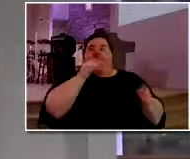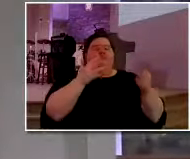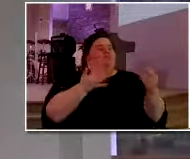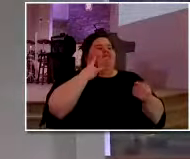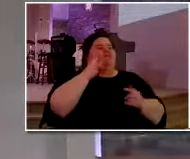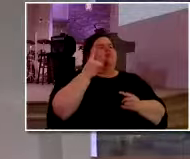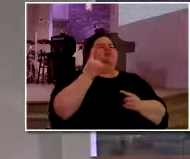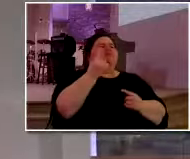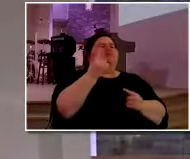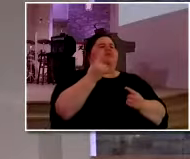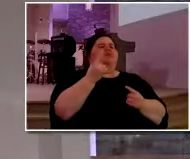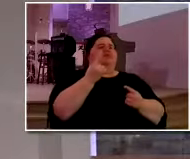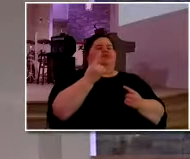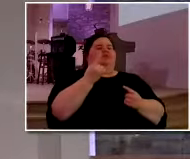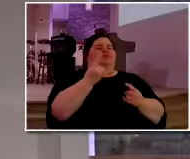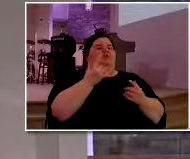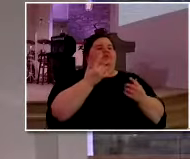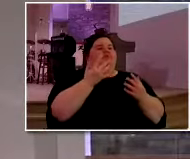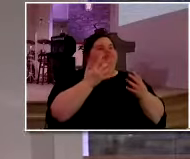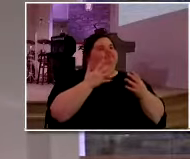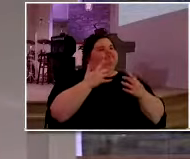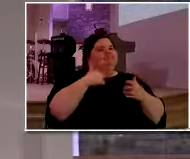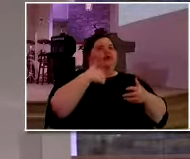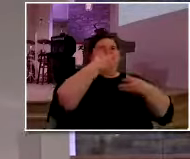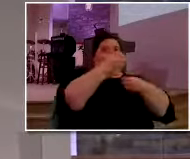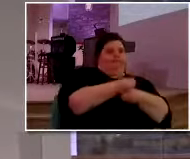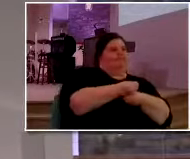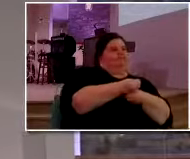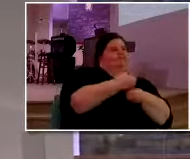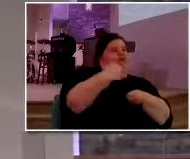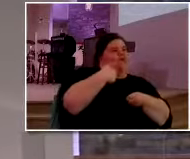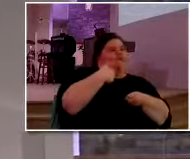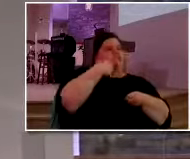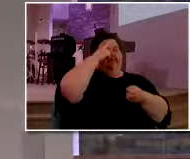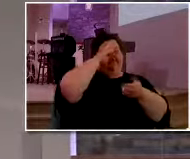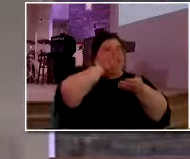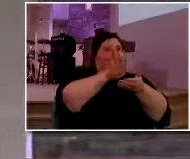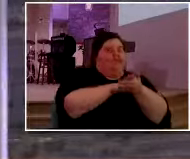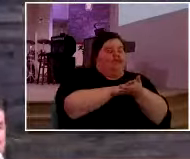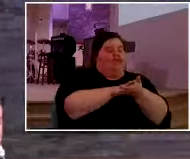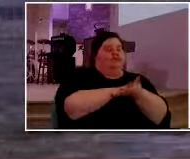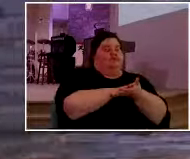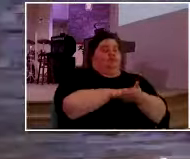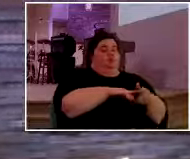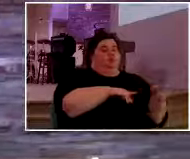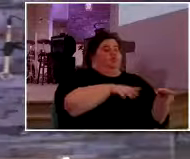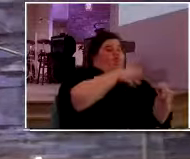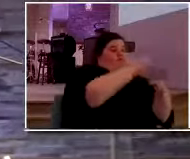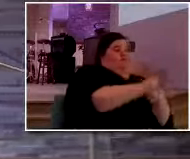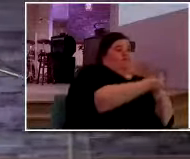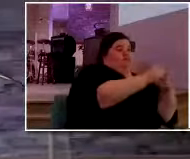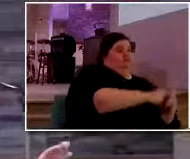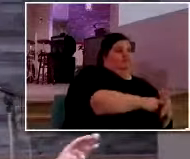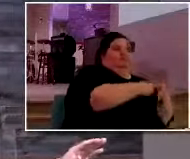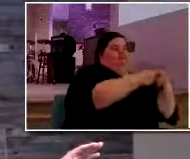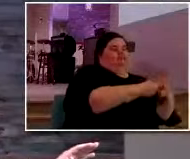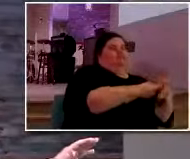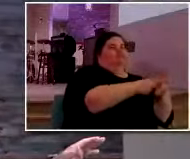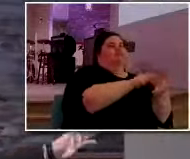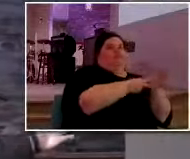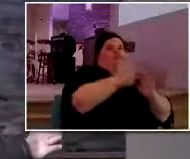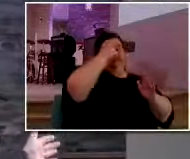to activate their faith. That activation of faith causes you to believe, that you respond